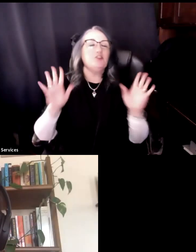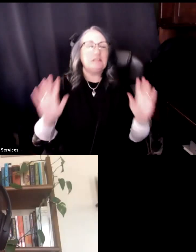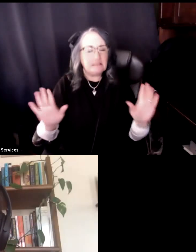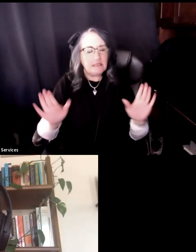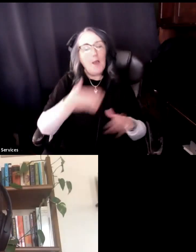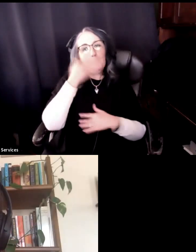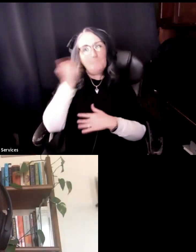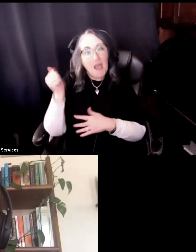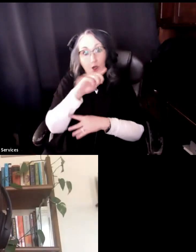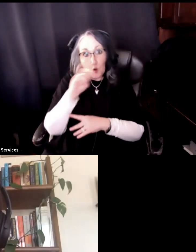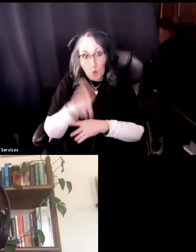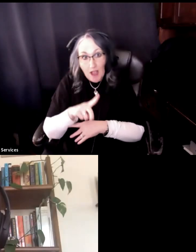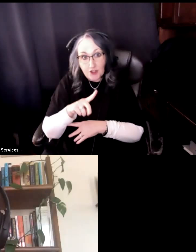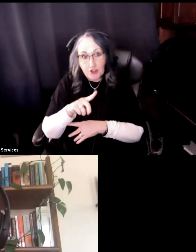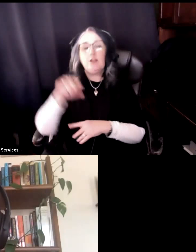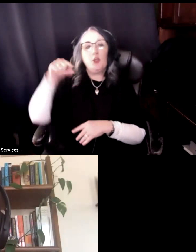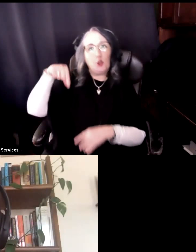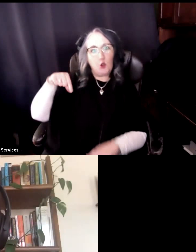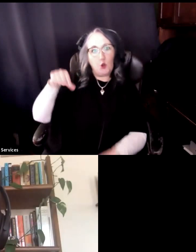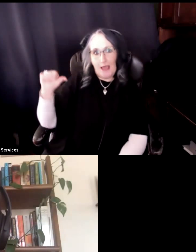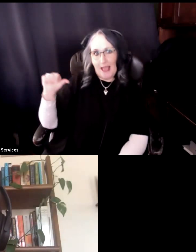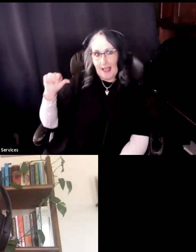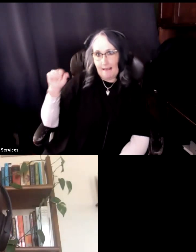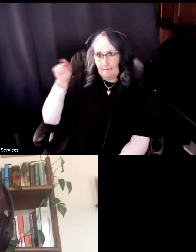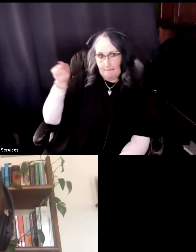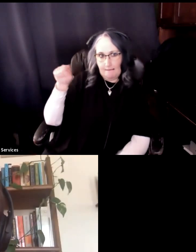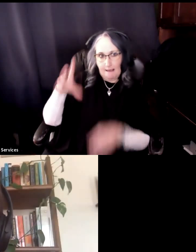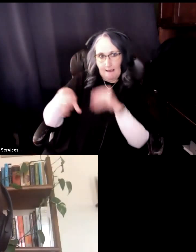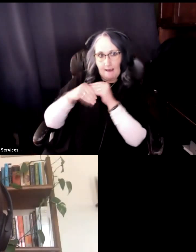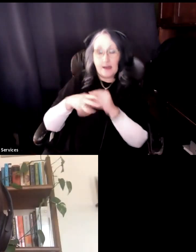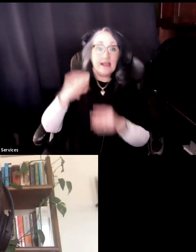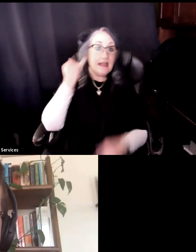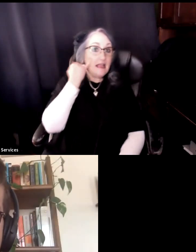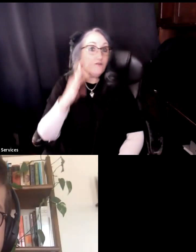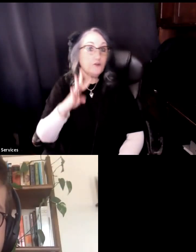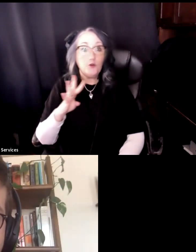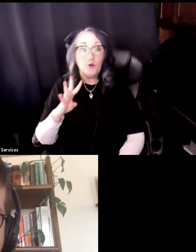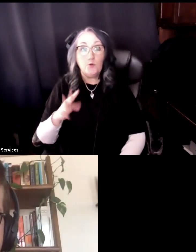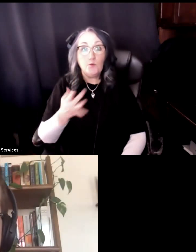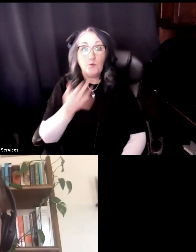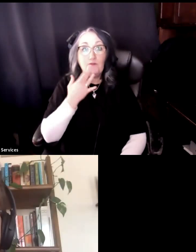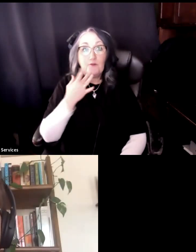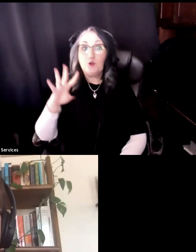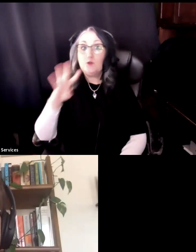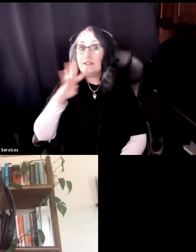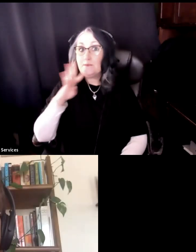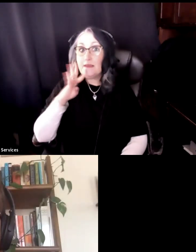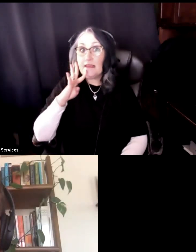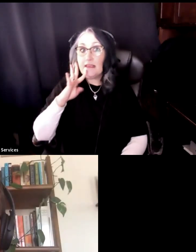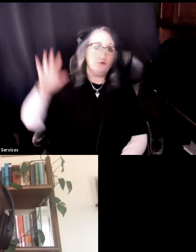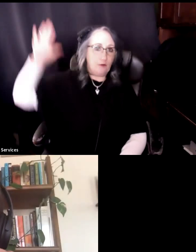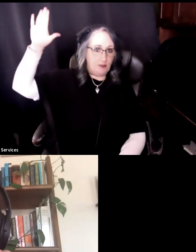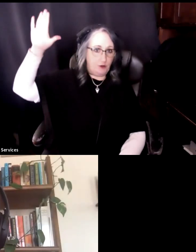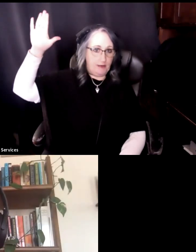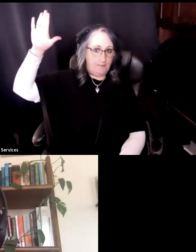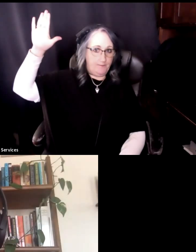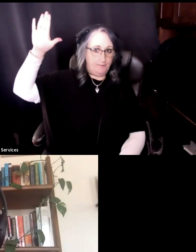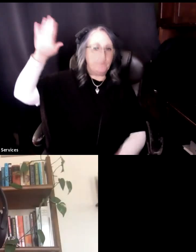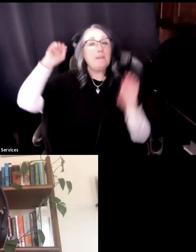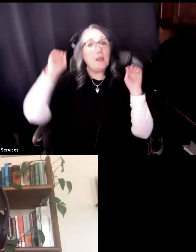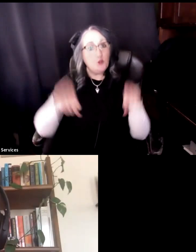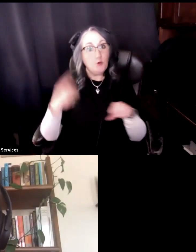it's sent through the Q&A. If you prefer to ask your question out loud, please raise your hand. You can raise your hand by selecting